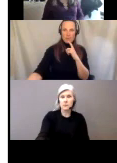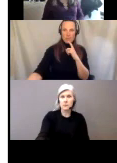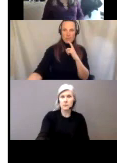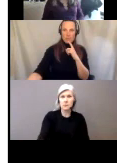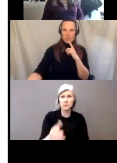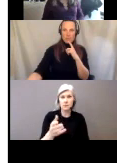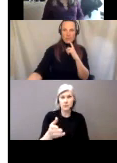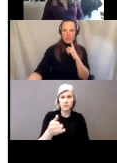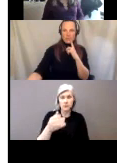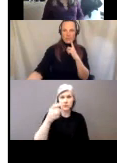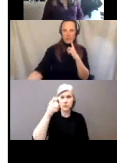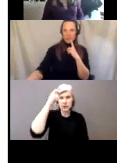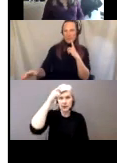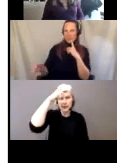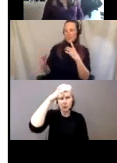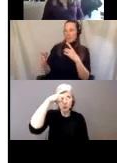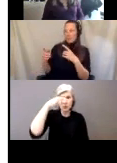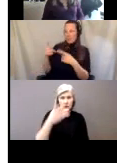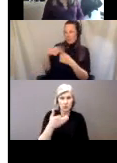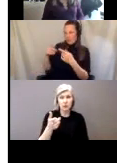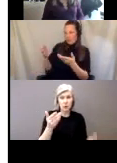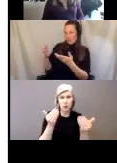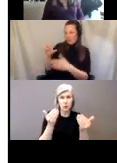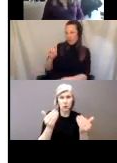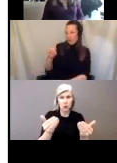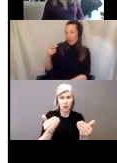Daryl Hackett, you can go ahead.